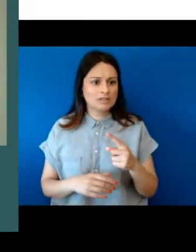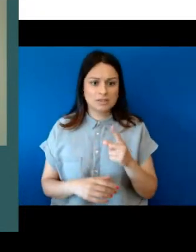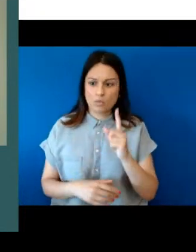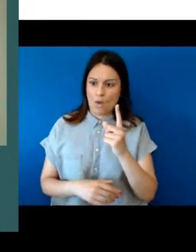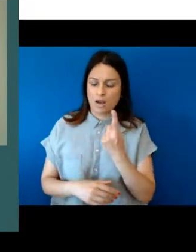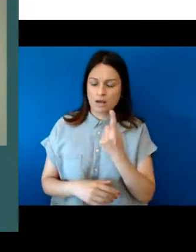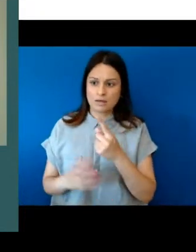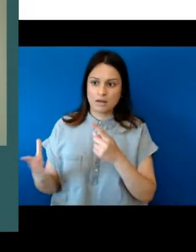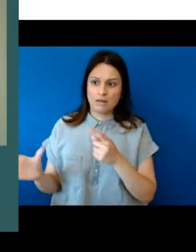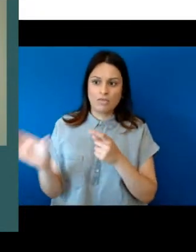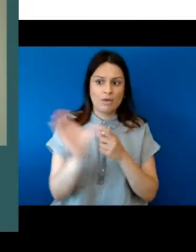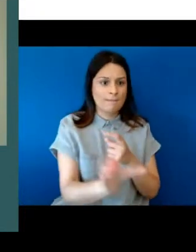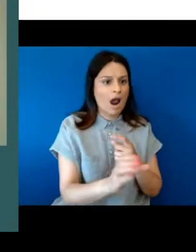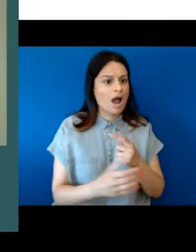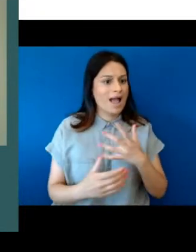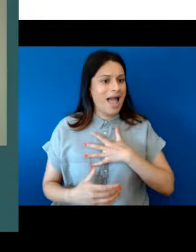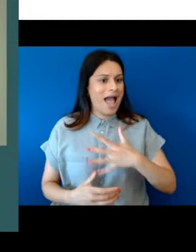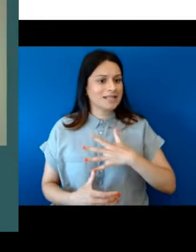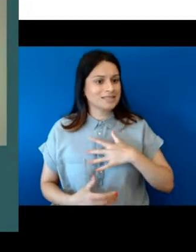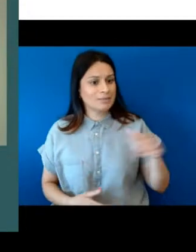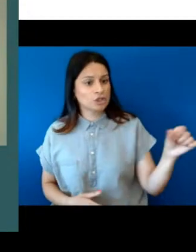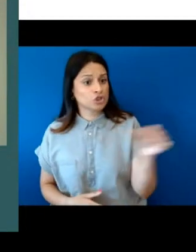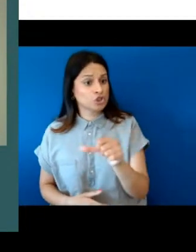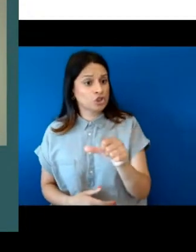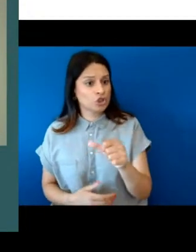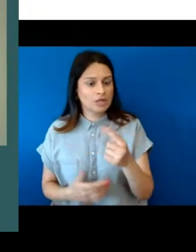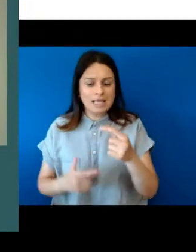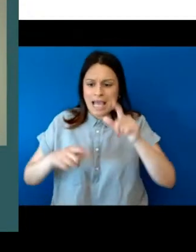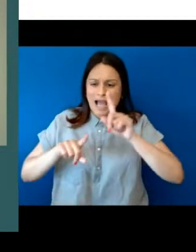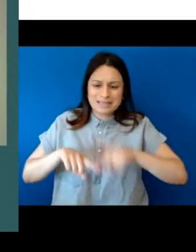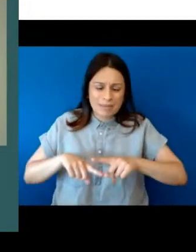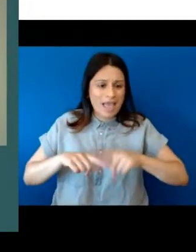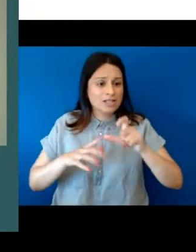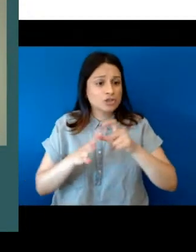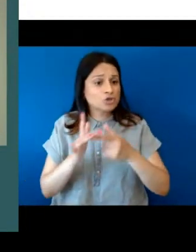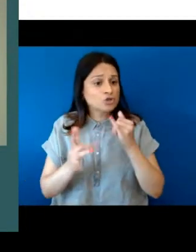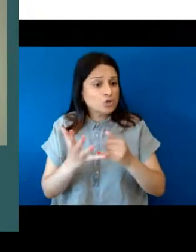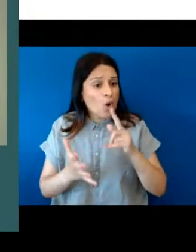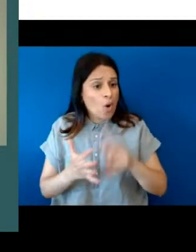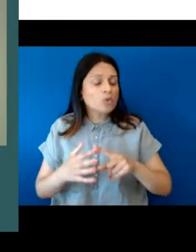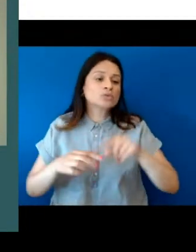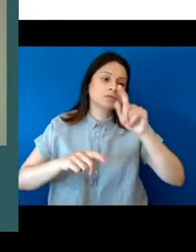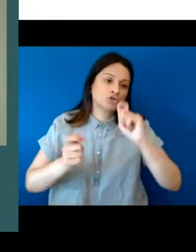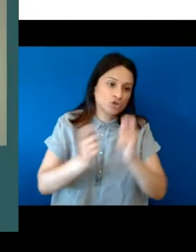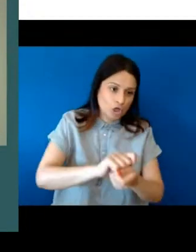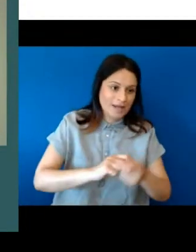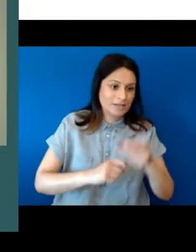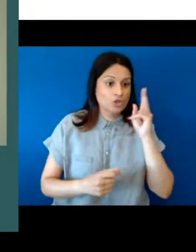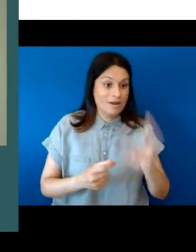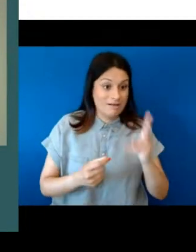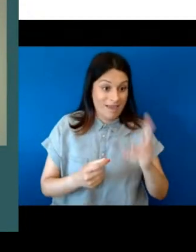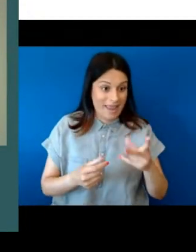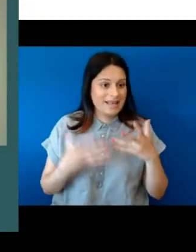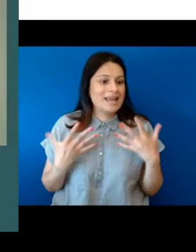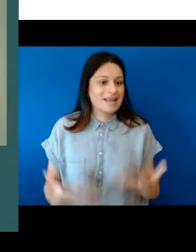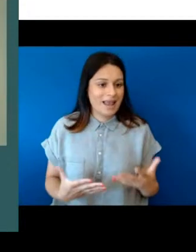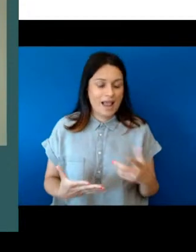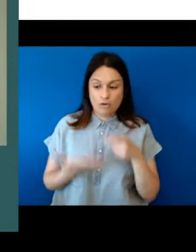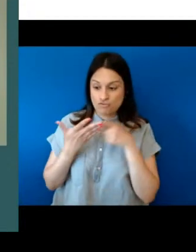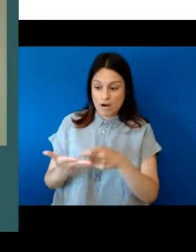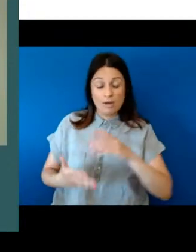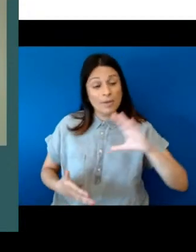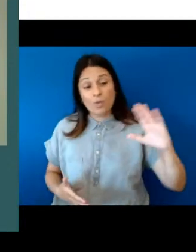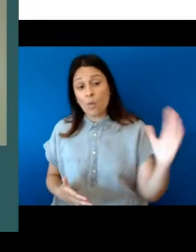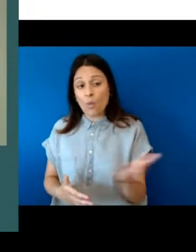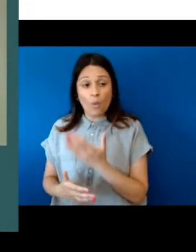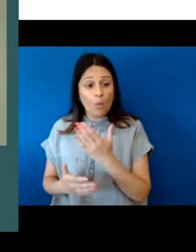doses. But we are highly recommending every patient with asthma getting their vaccine. I suppose our biggest learning curve, however, has